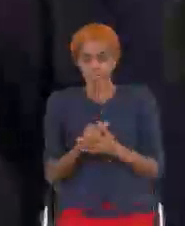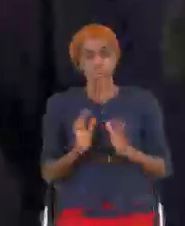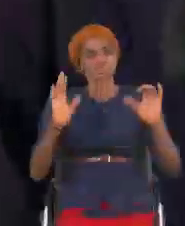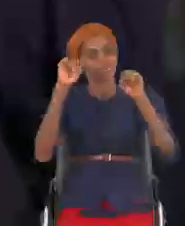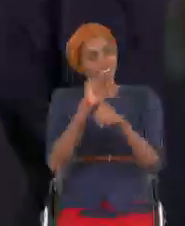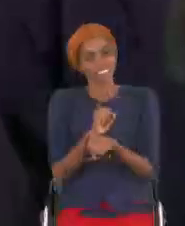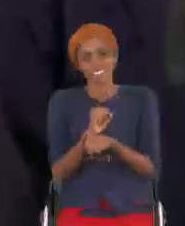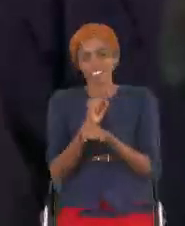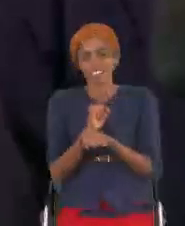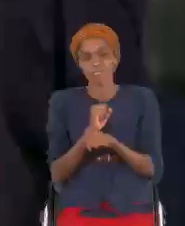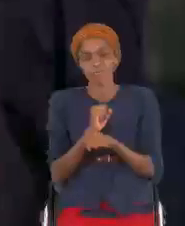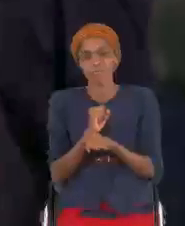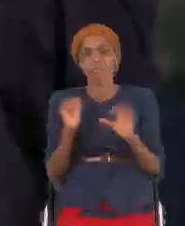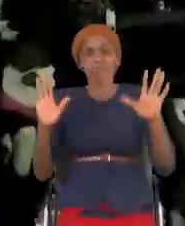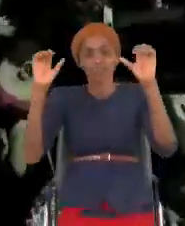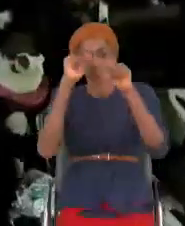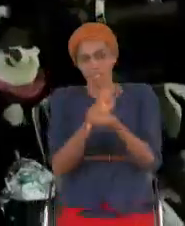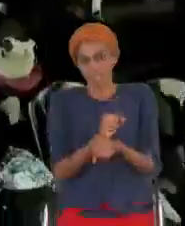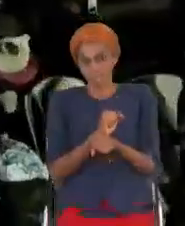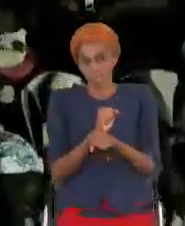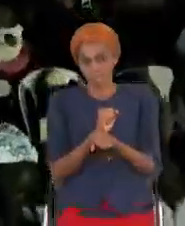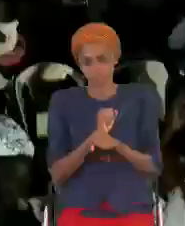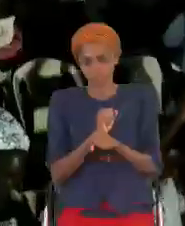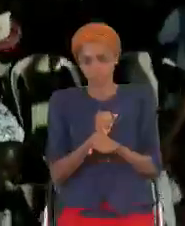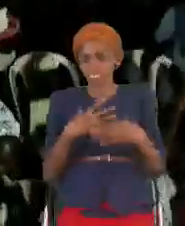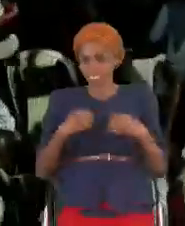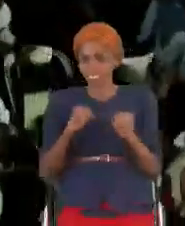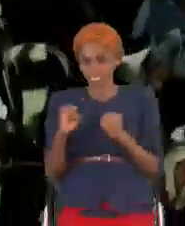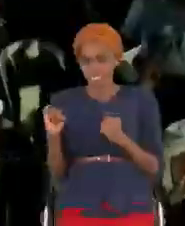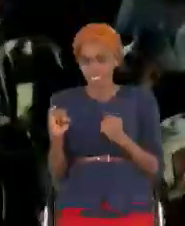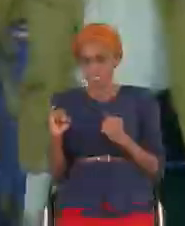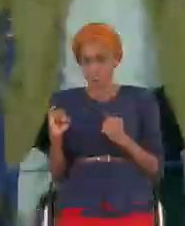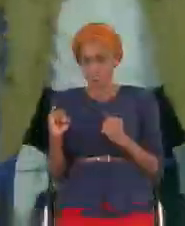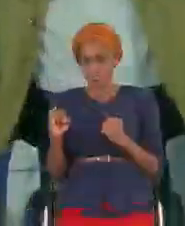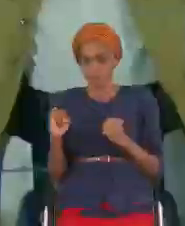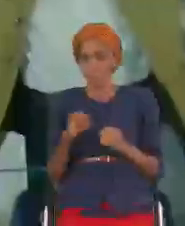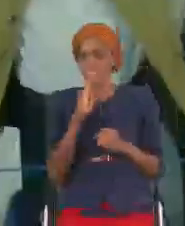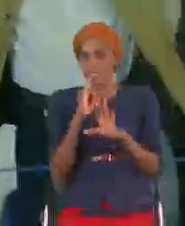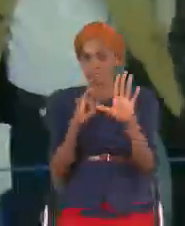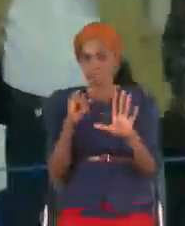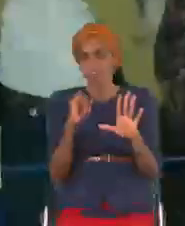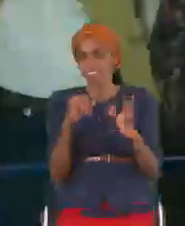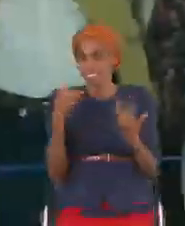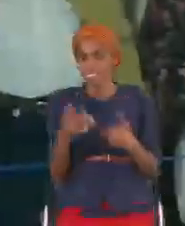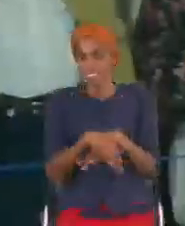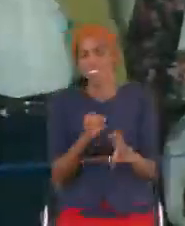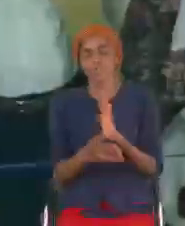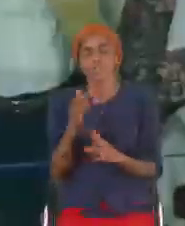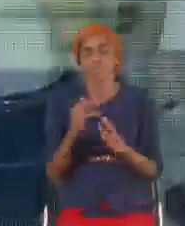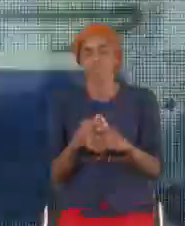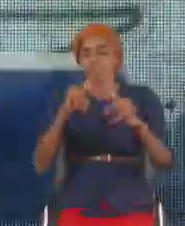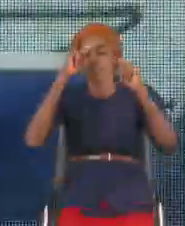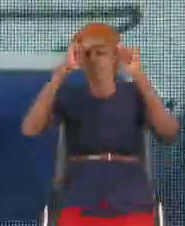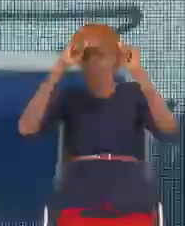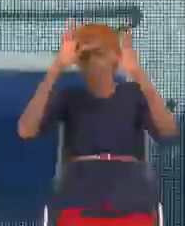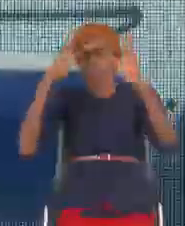Miracle. Miracle. Healing. It's just tonight. Father,